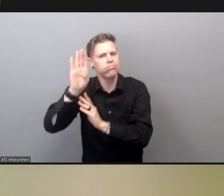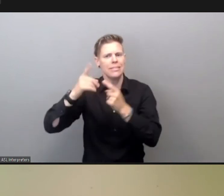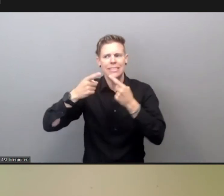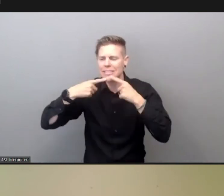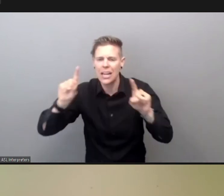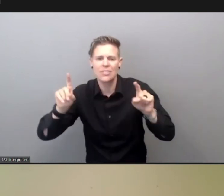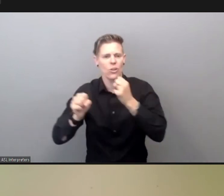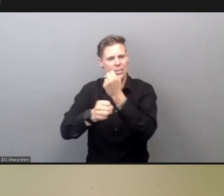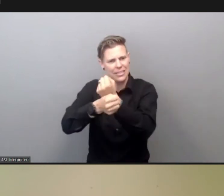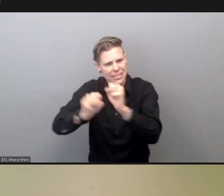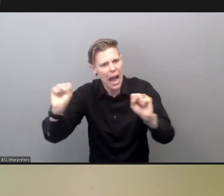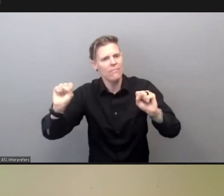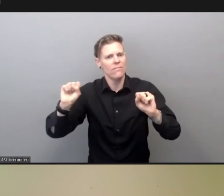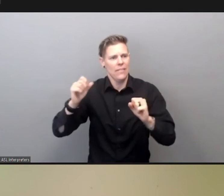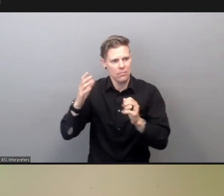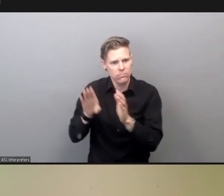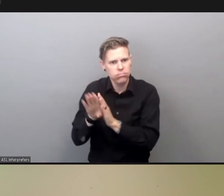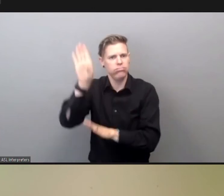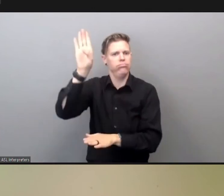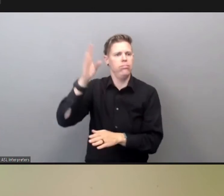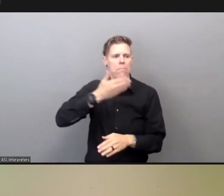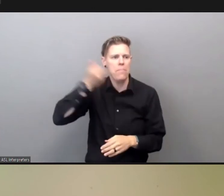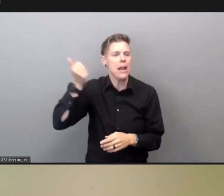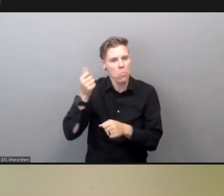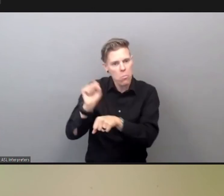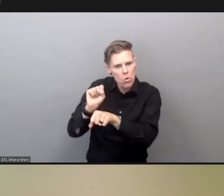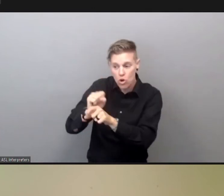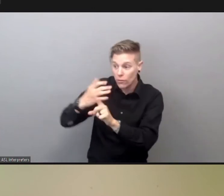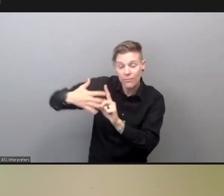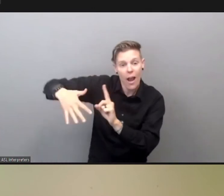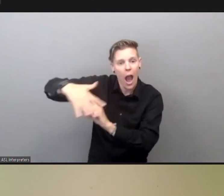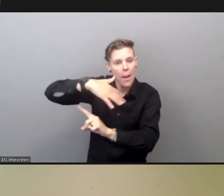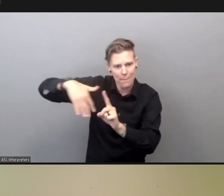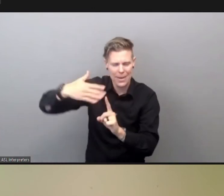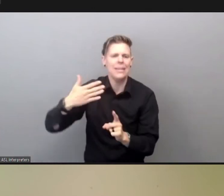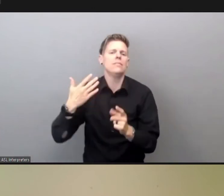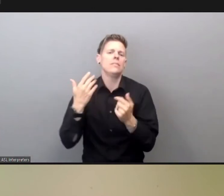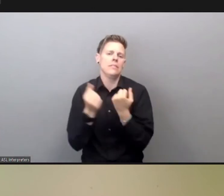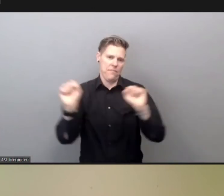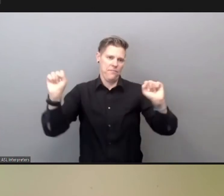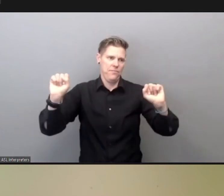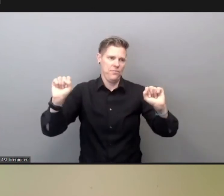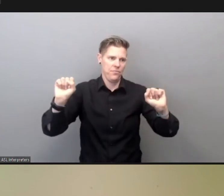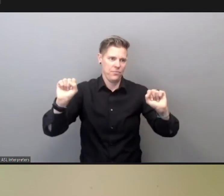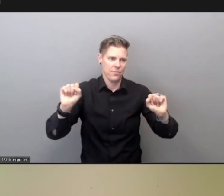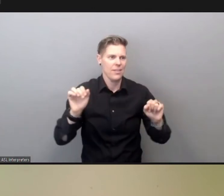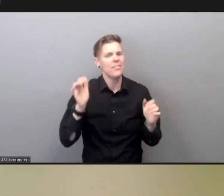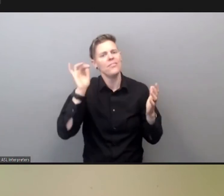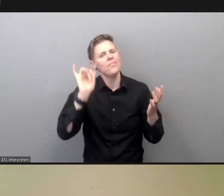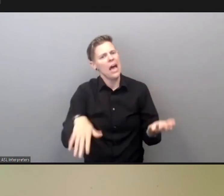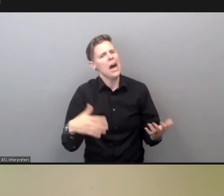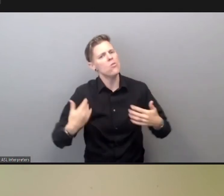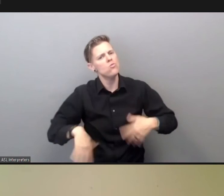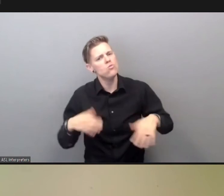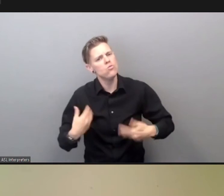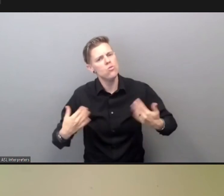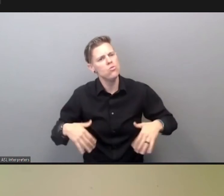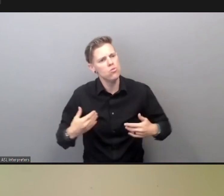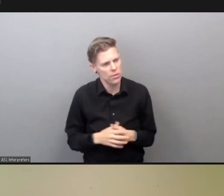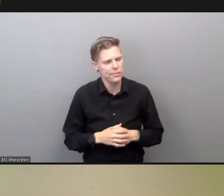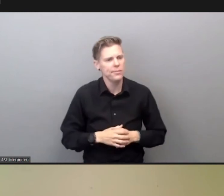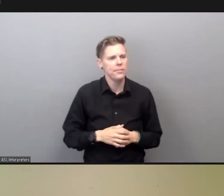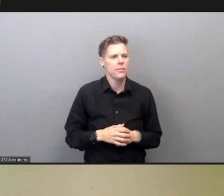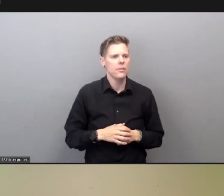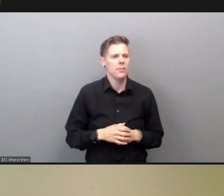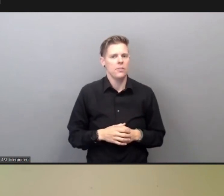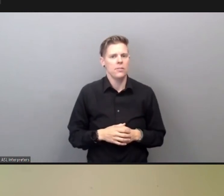work environment is safe for everybody coming back to work. So I'm not sure, but I do